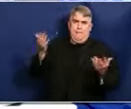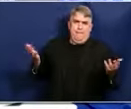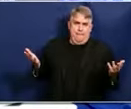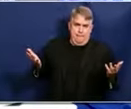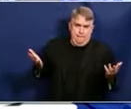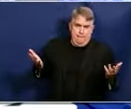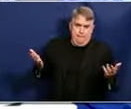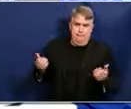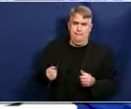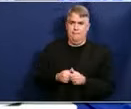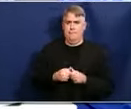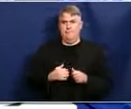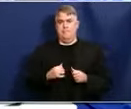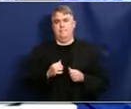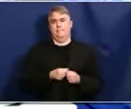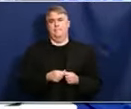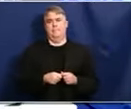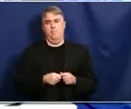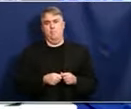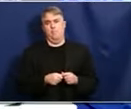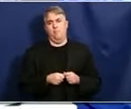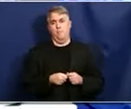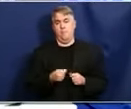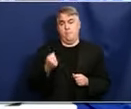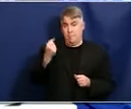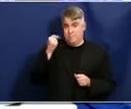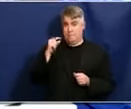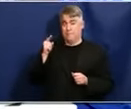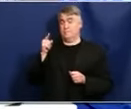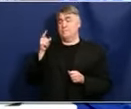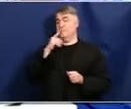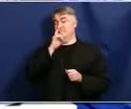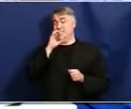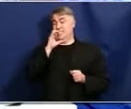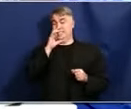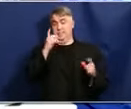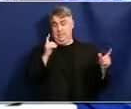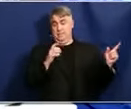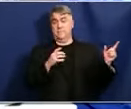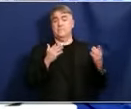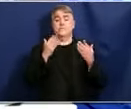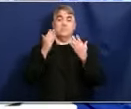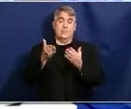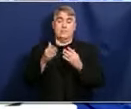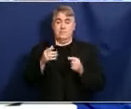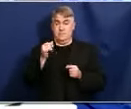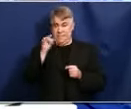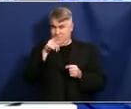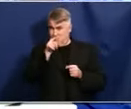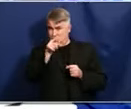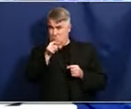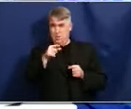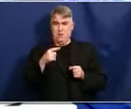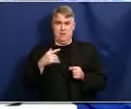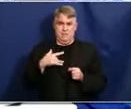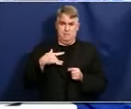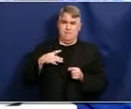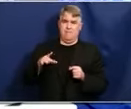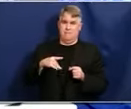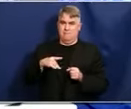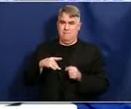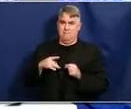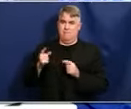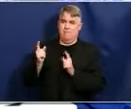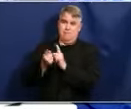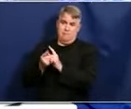to refrain from quarantining or testing following a known exposure if you are asymptomatic. So those